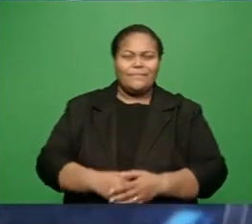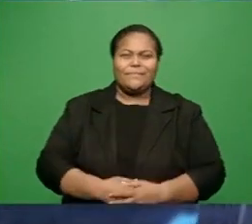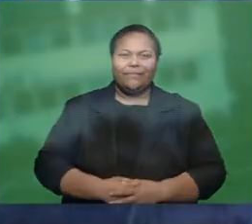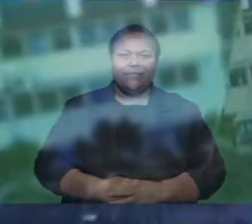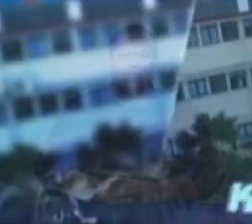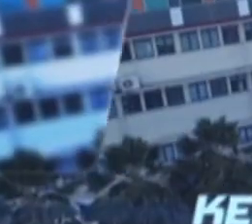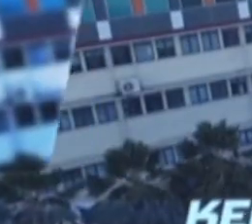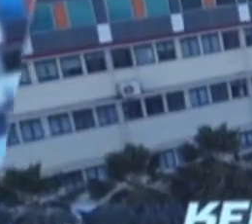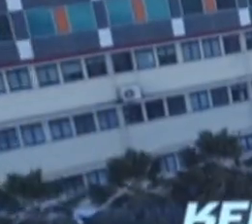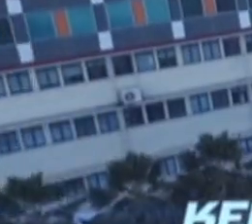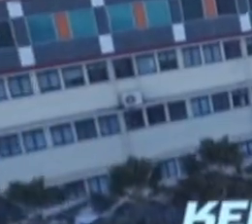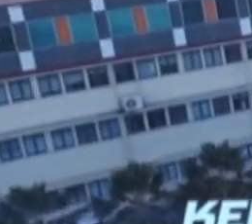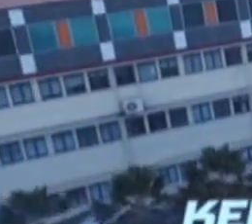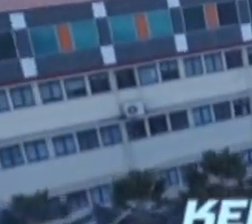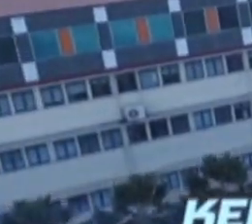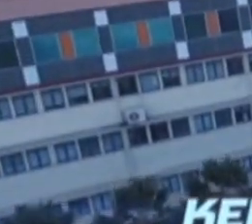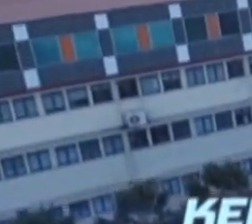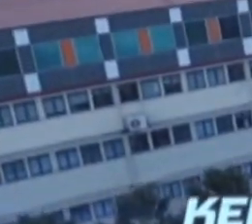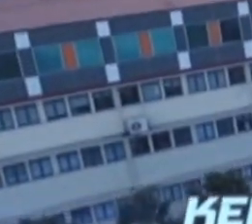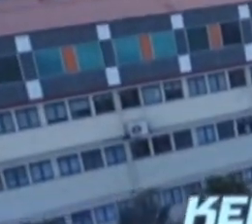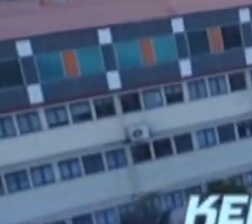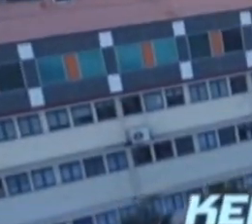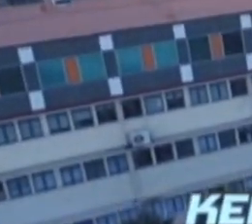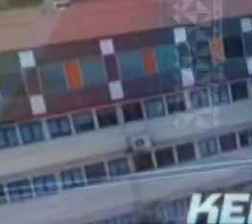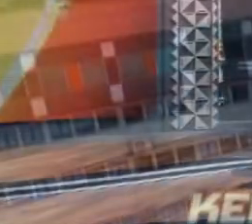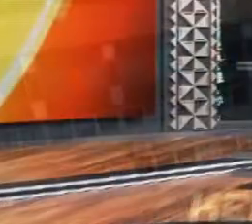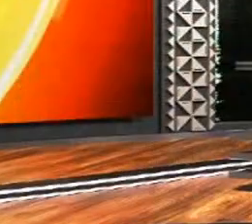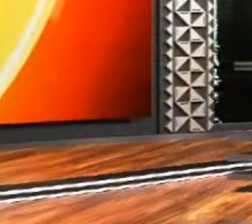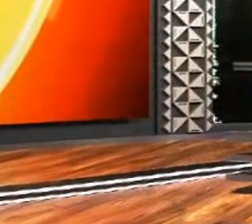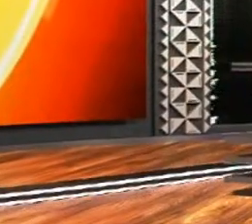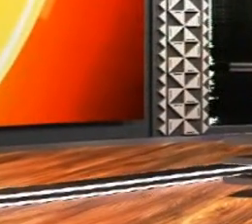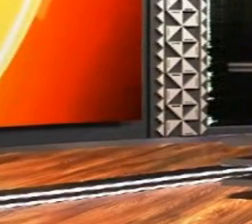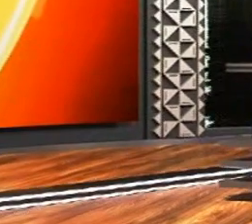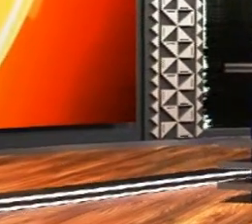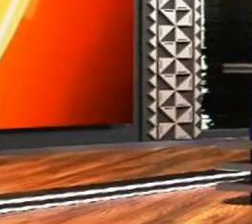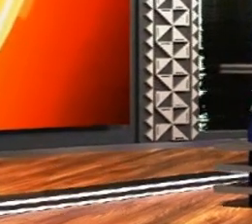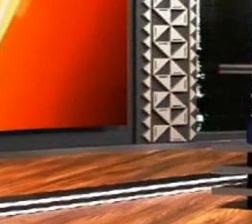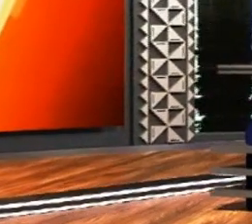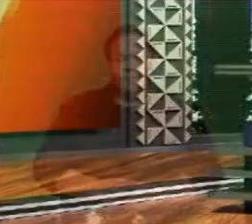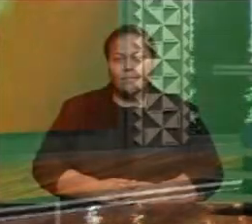From the studios of FBC Suva, Jackie Spate.